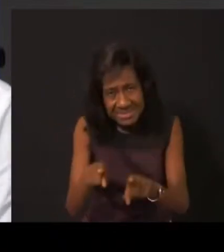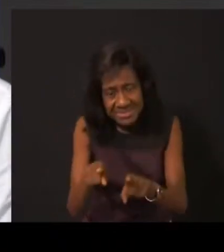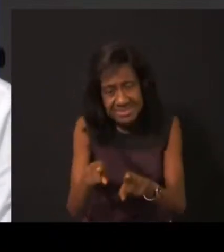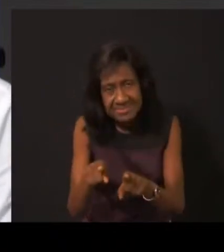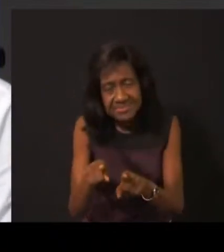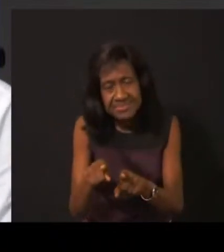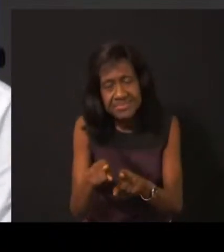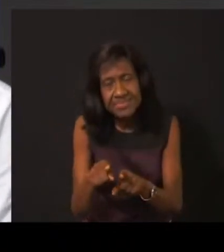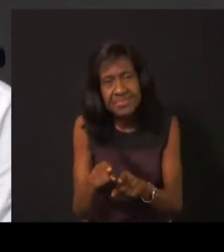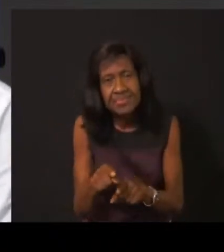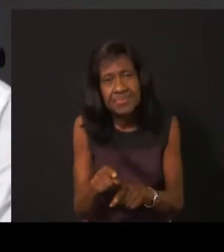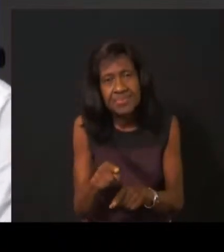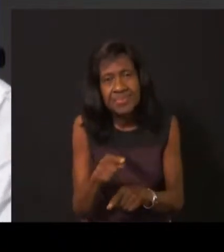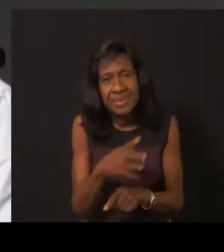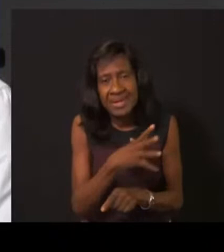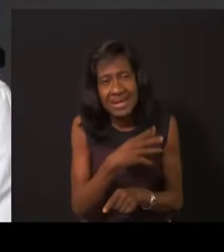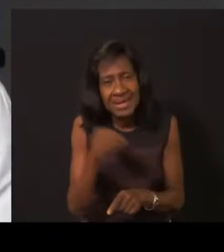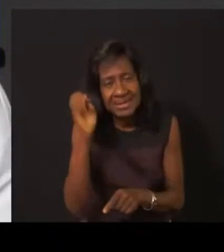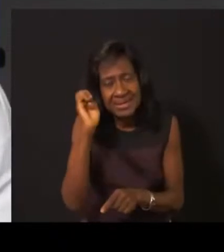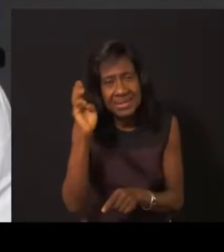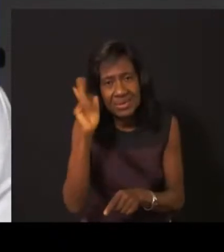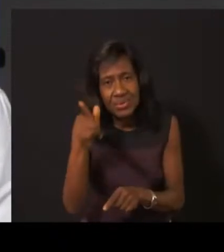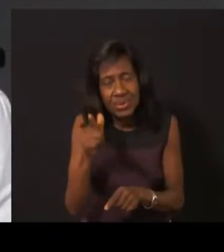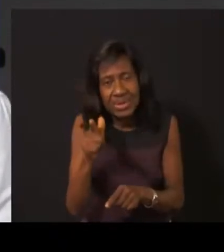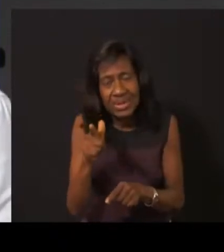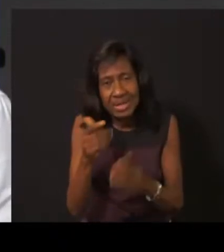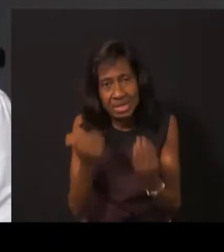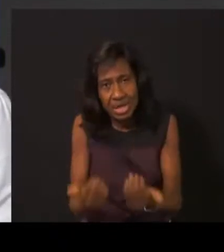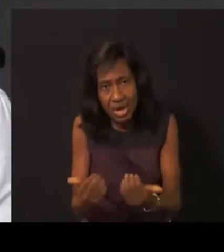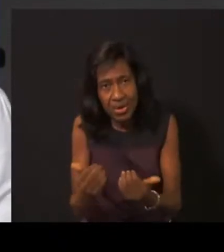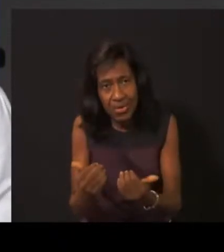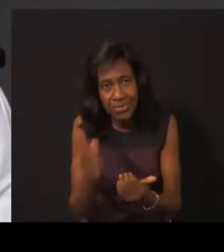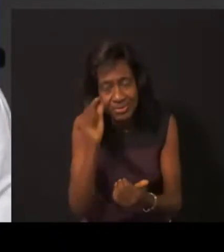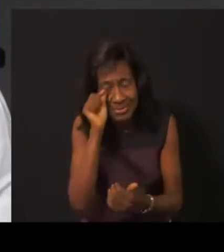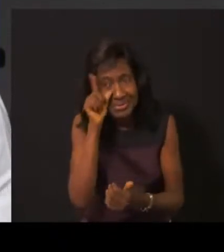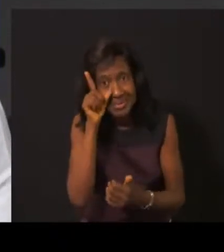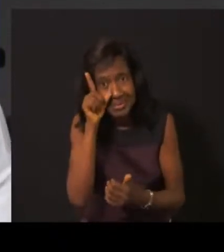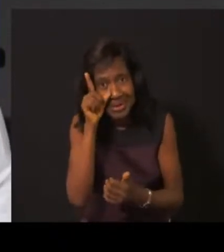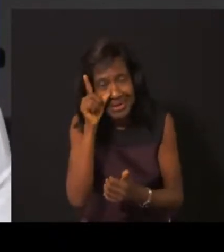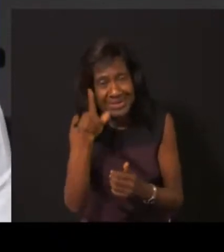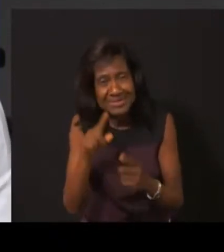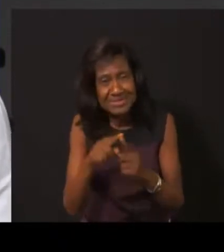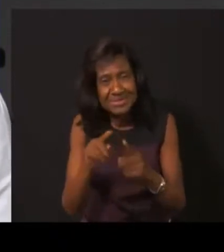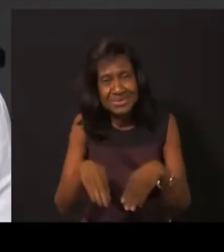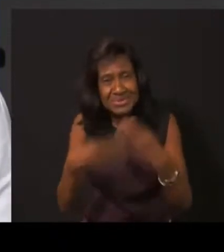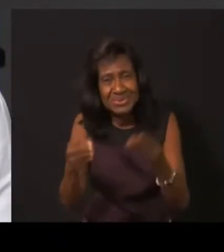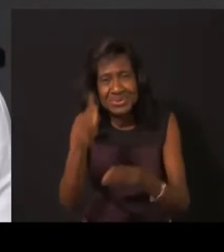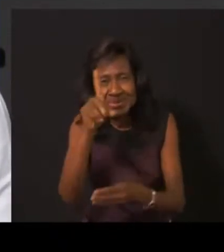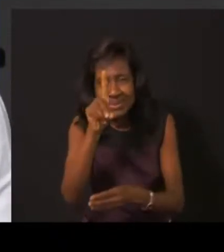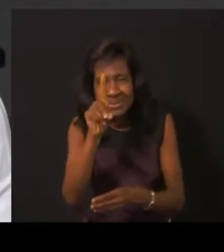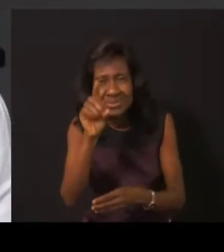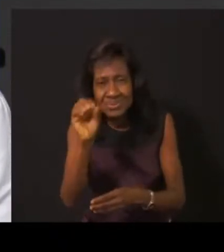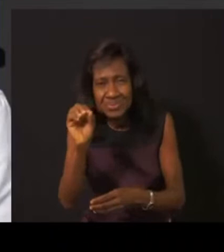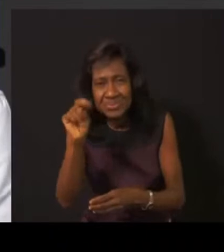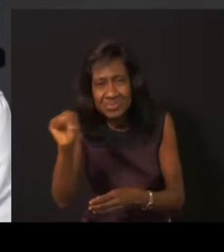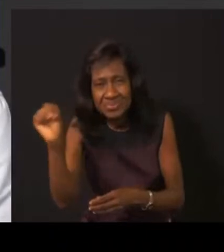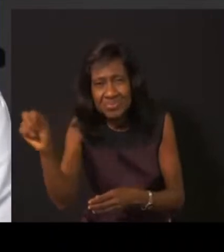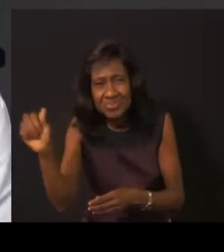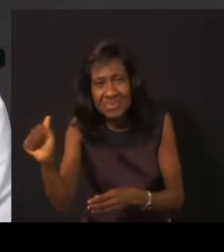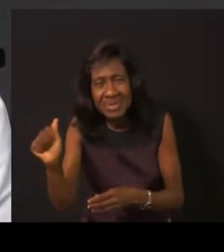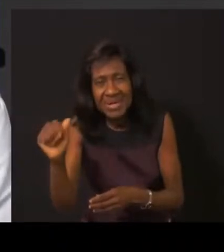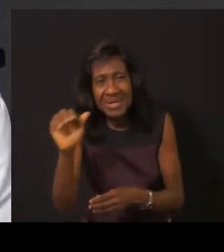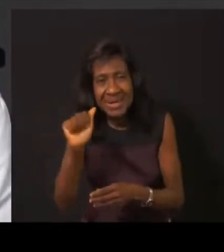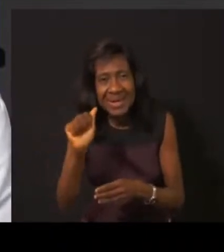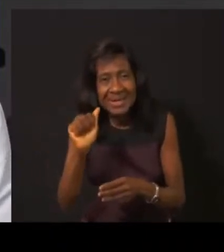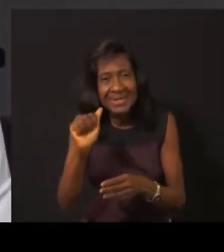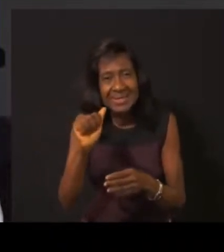I'm also planning now, as a little surprise event, to give Donna a lateral flow test so that everybody can see on camera how this